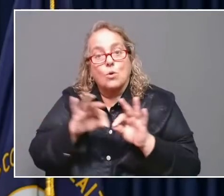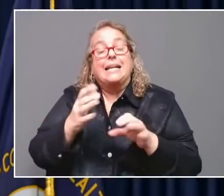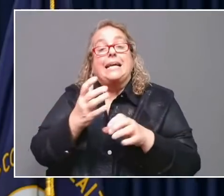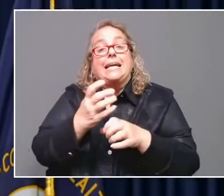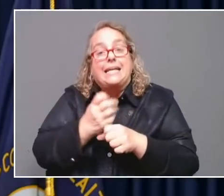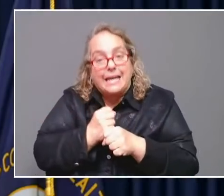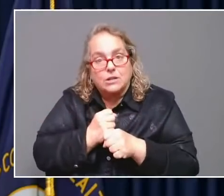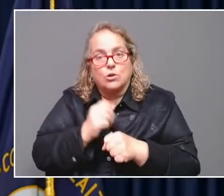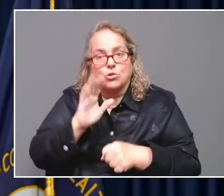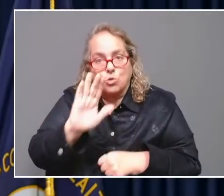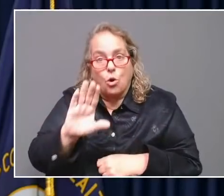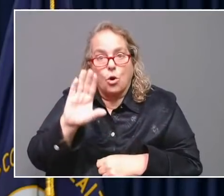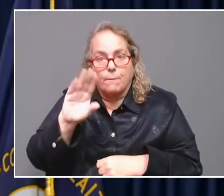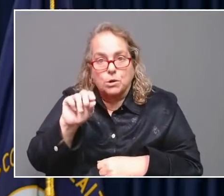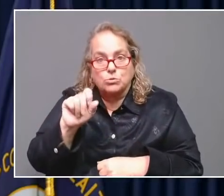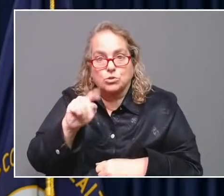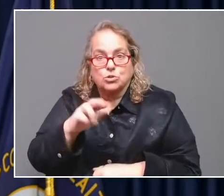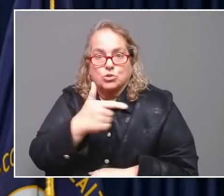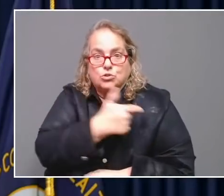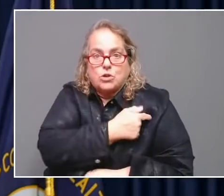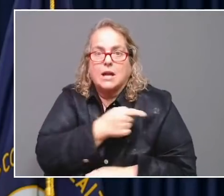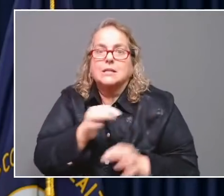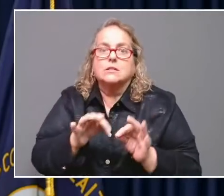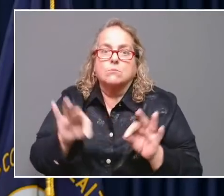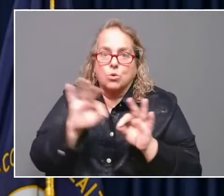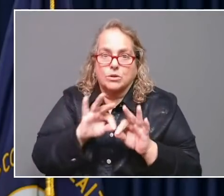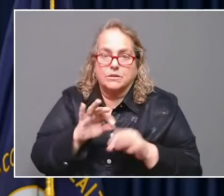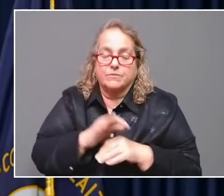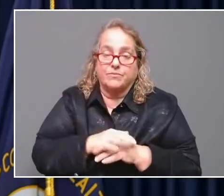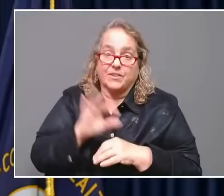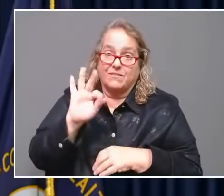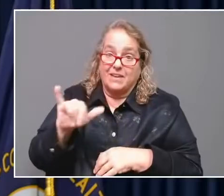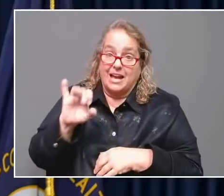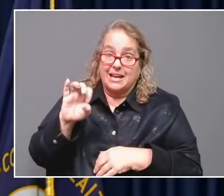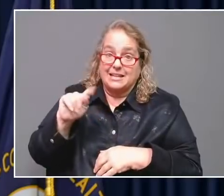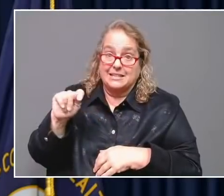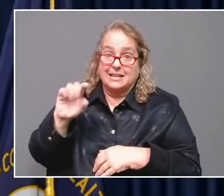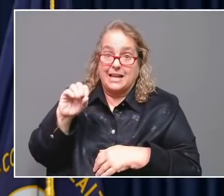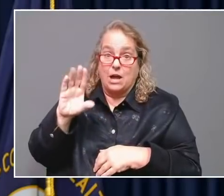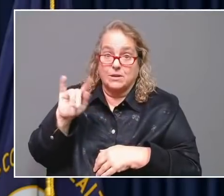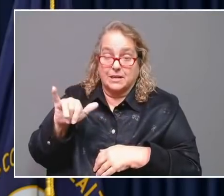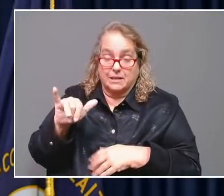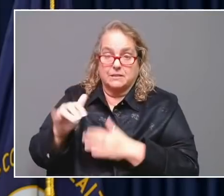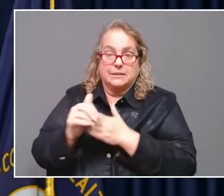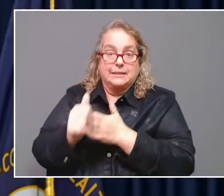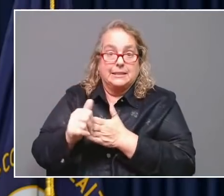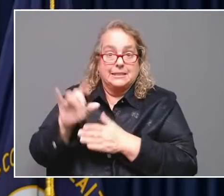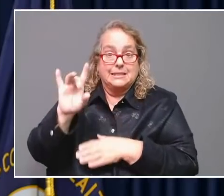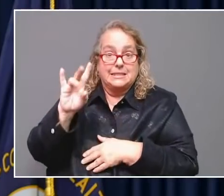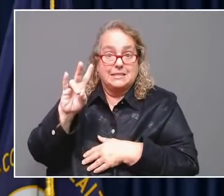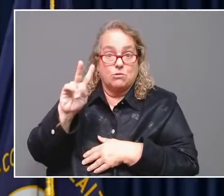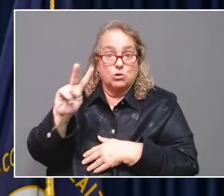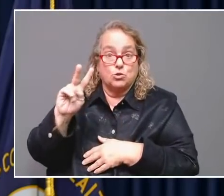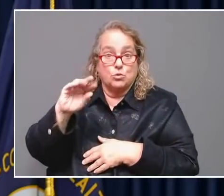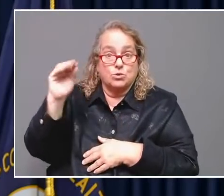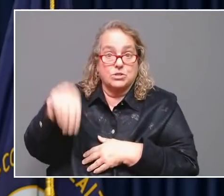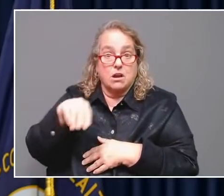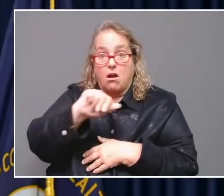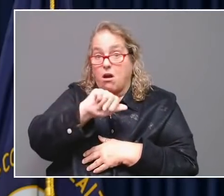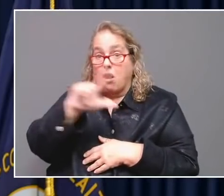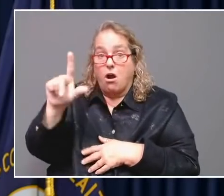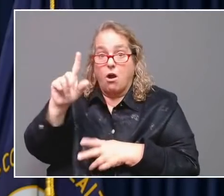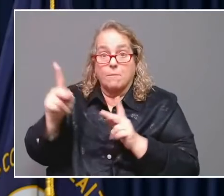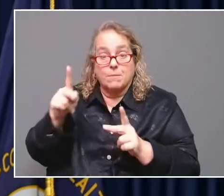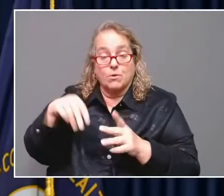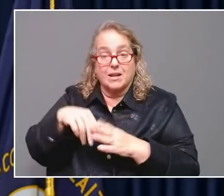booster shot. Fayette County leading the way. 72% of all residents of Fayette County have had at least